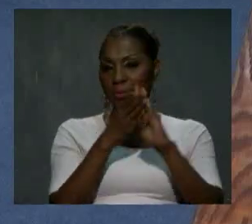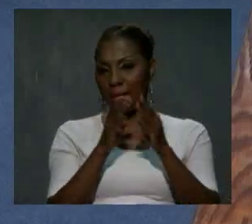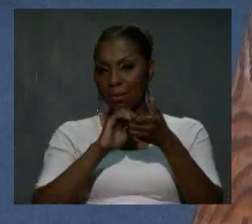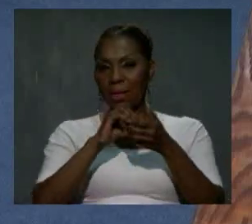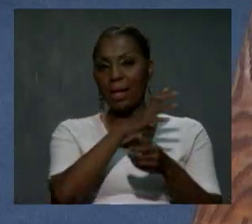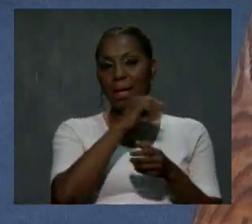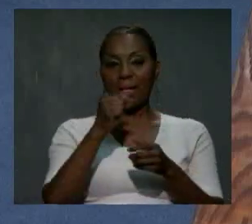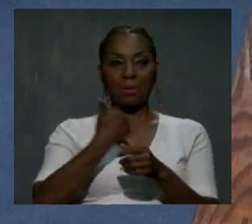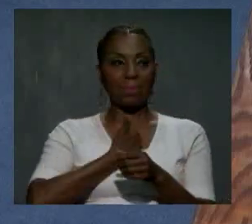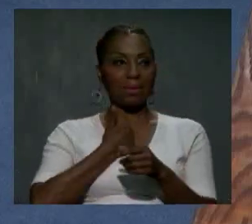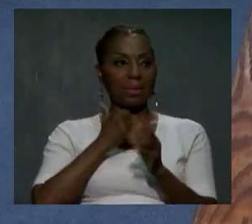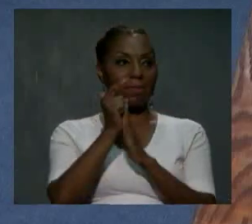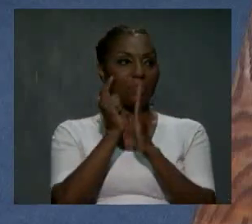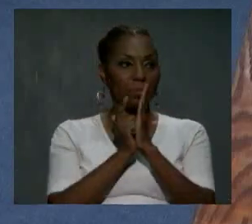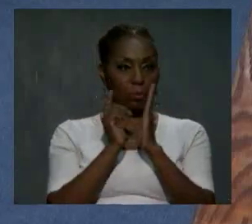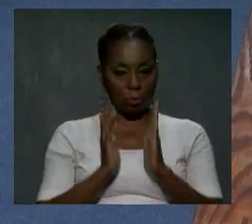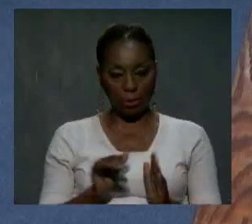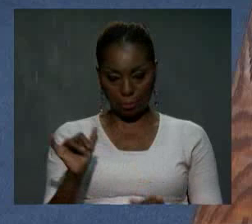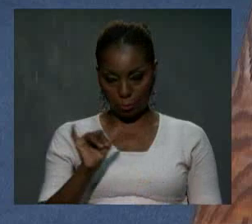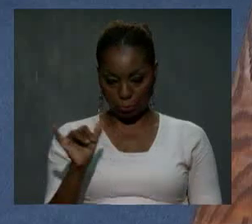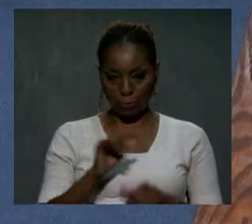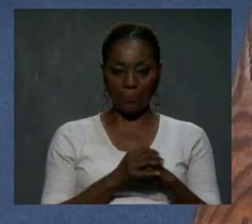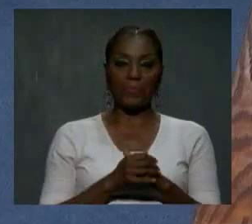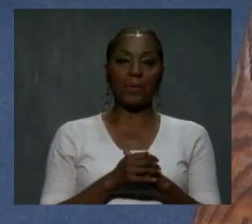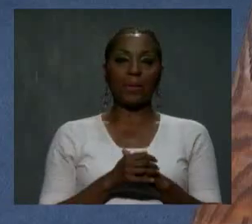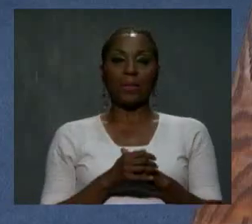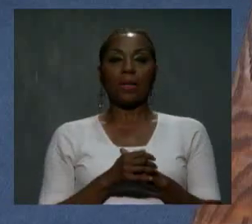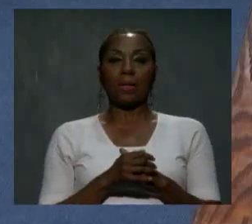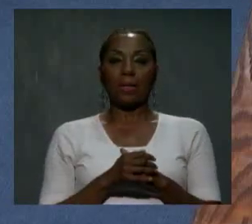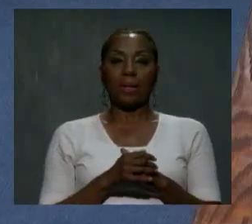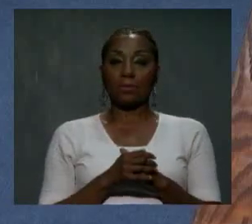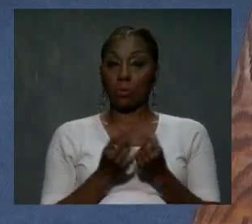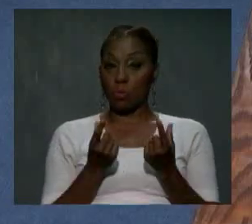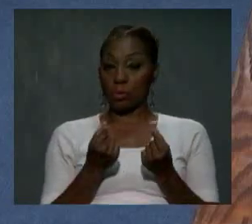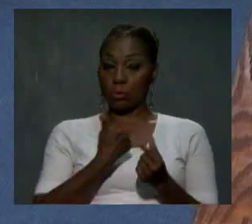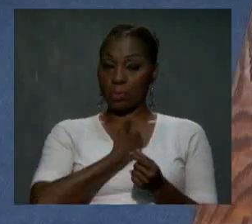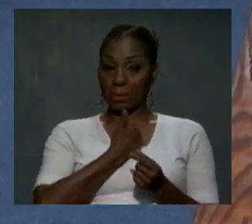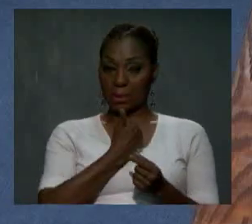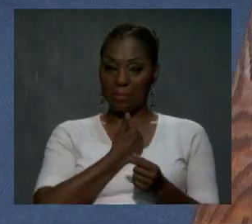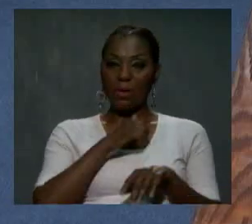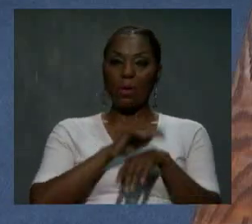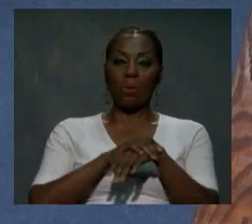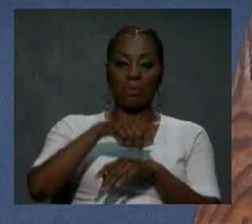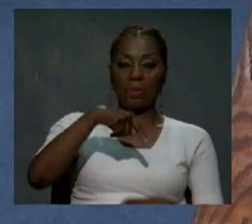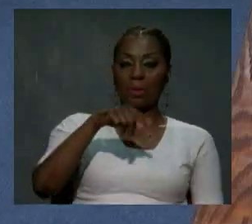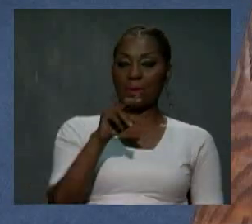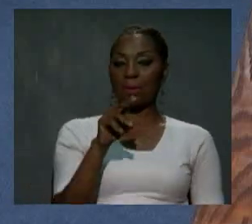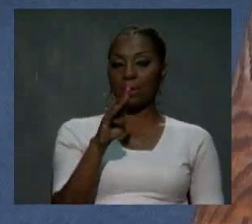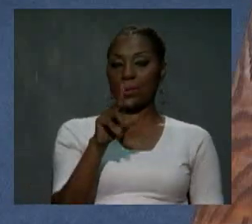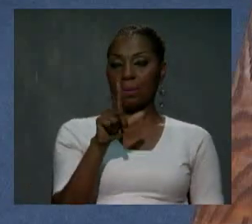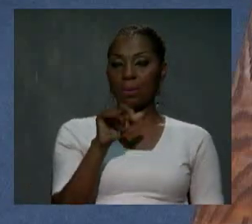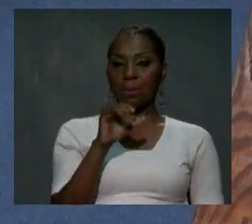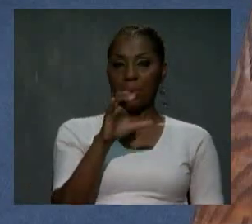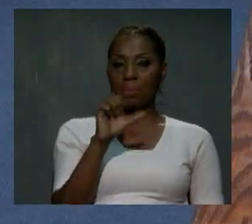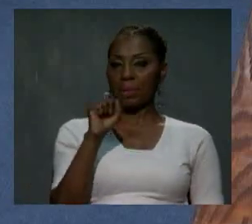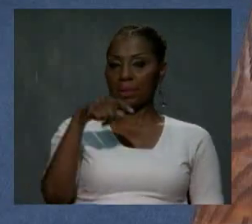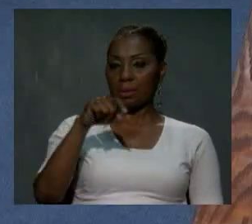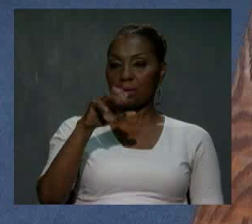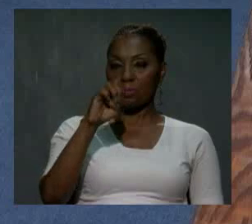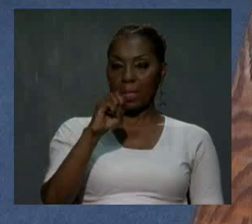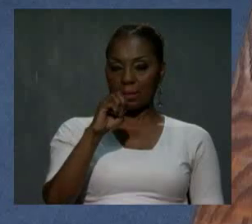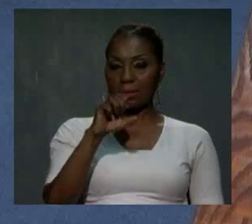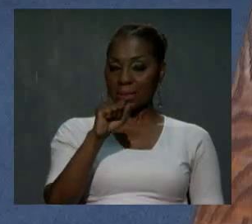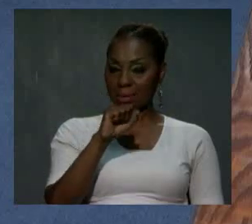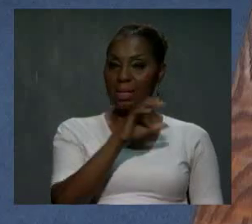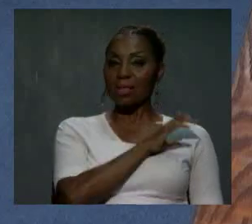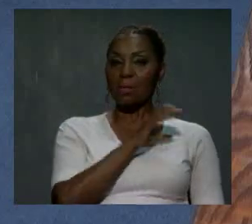attorney whose office is down on South Main. And I am on the Public Spaces Committee of the Downtown Little Rock Partnership, and we're